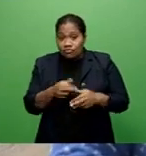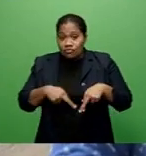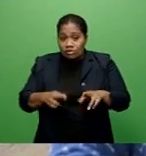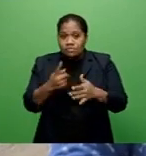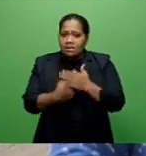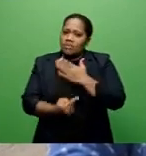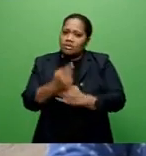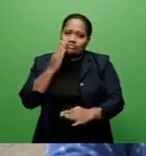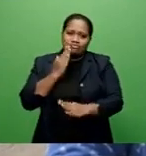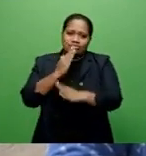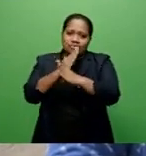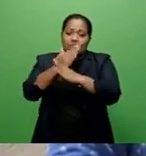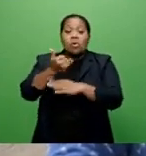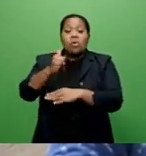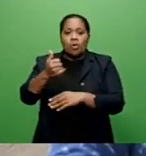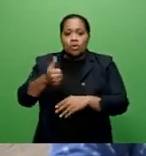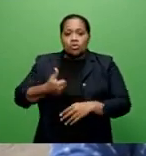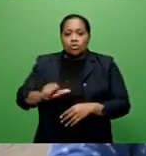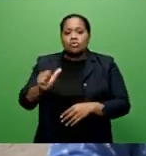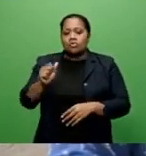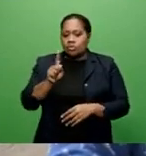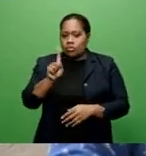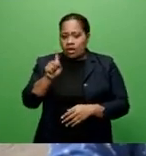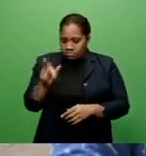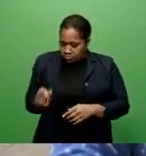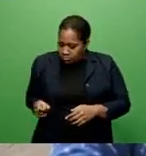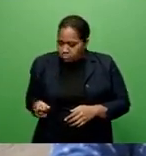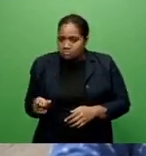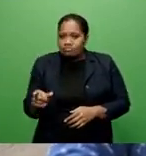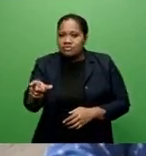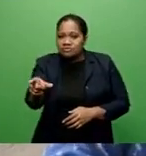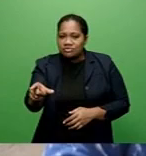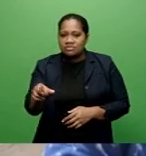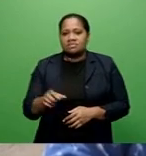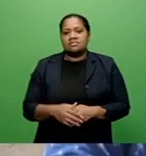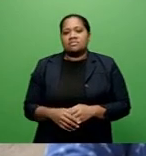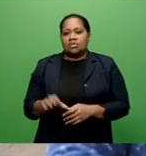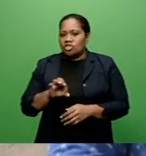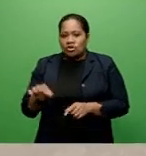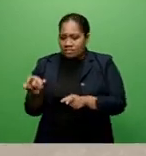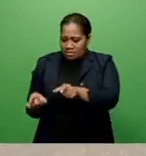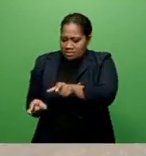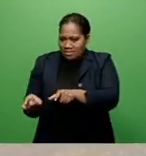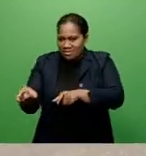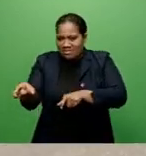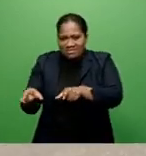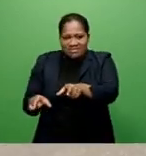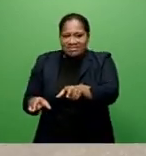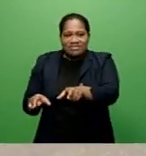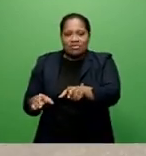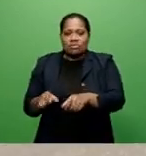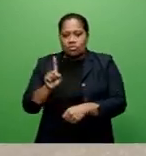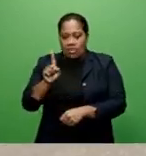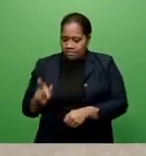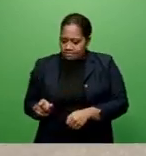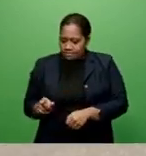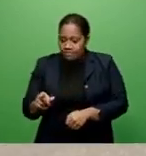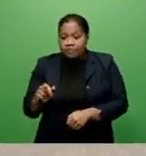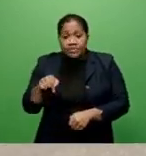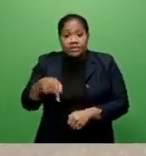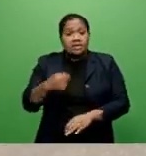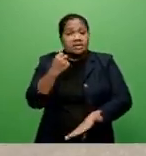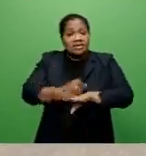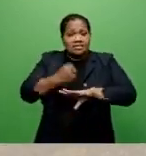traveling public are advised to factor in extra time while commuting along the Grantham Road. This government here is trying to build